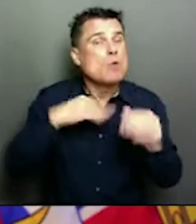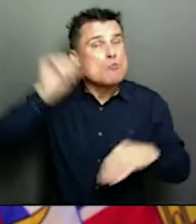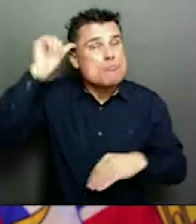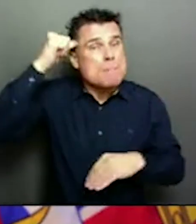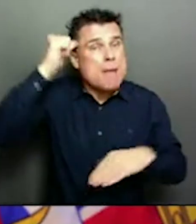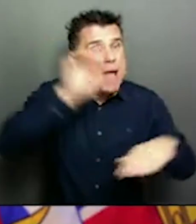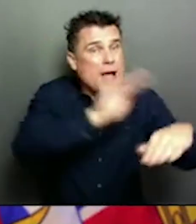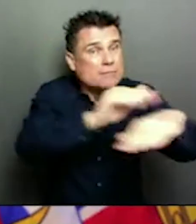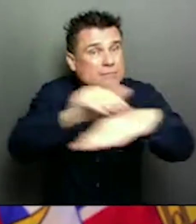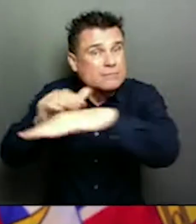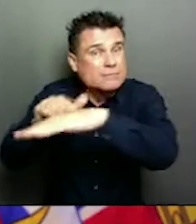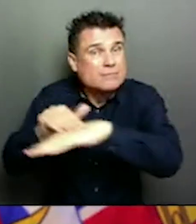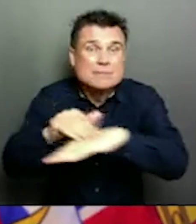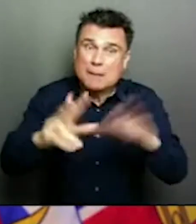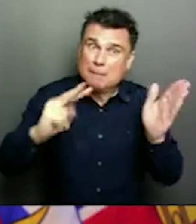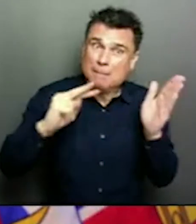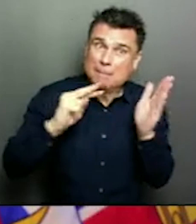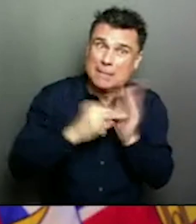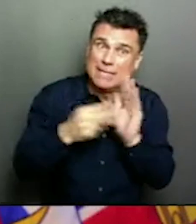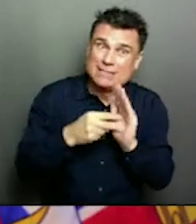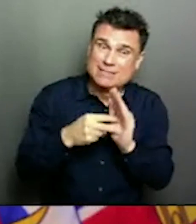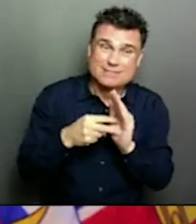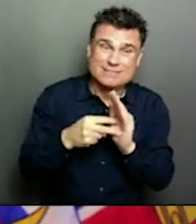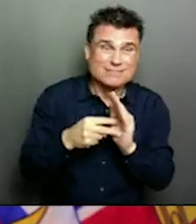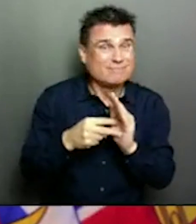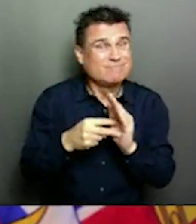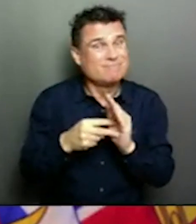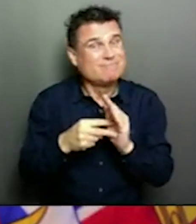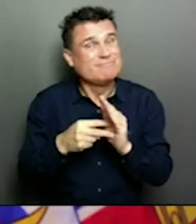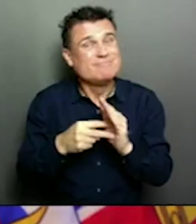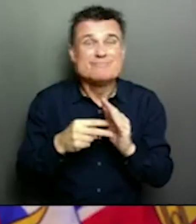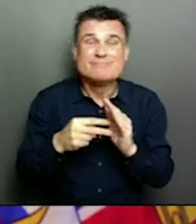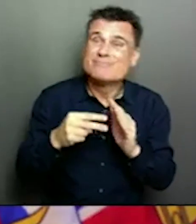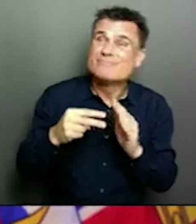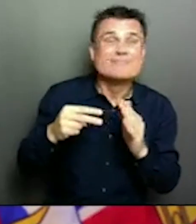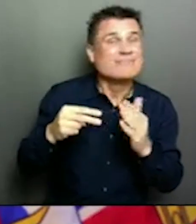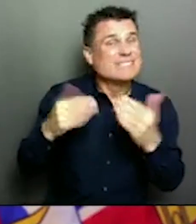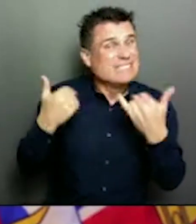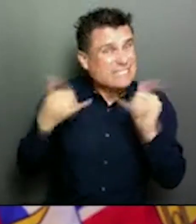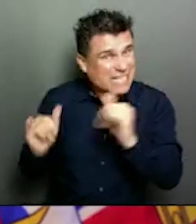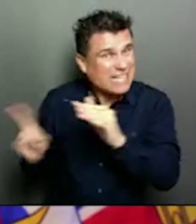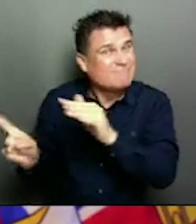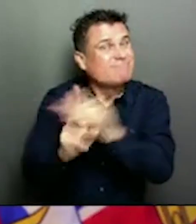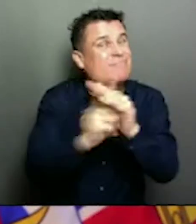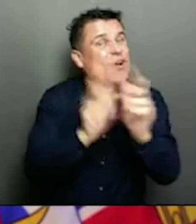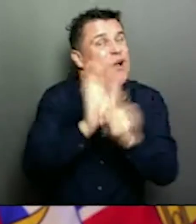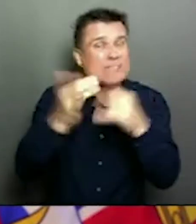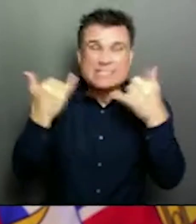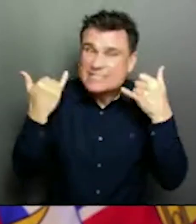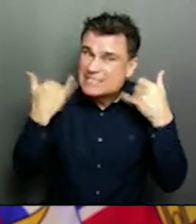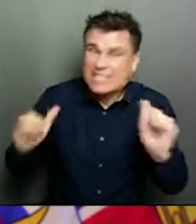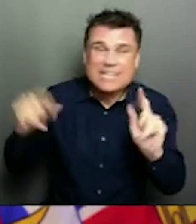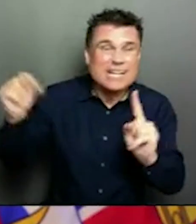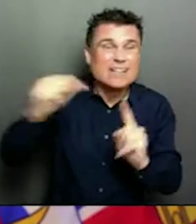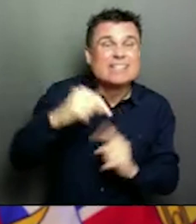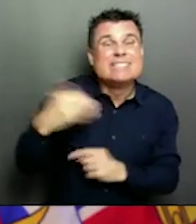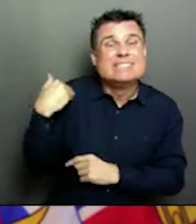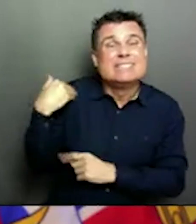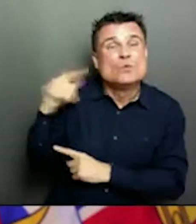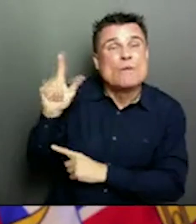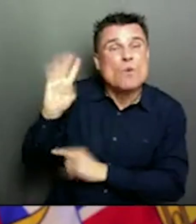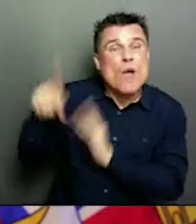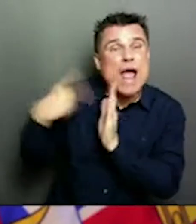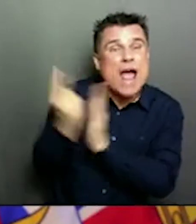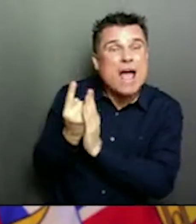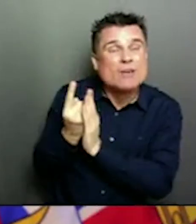continue to have many new cases, and even in the last 24 hours, people have lost parents, grandparents,